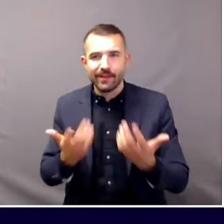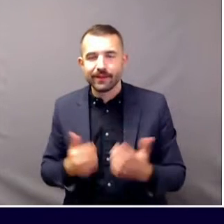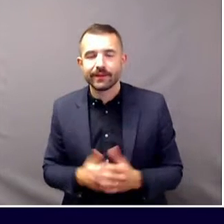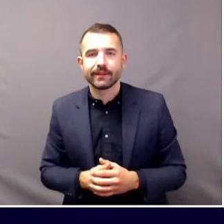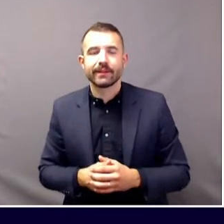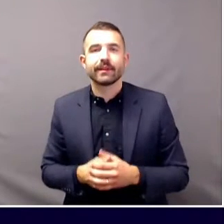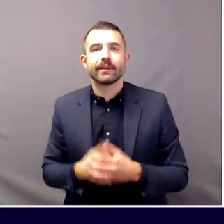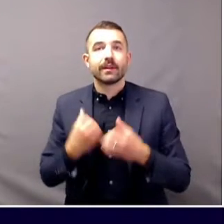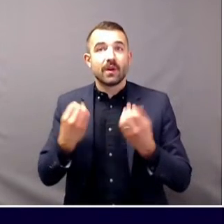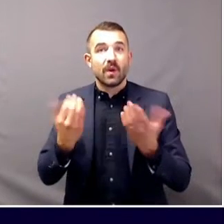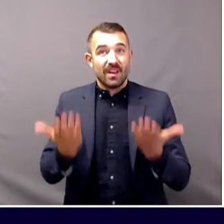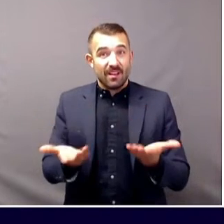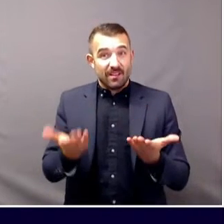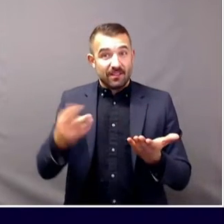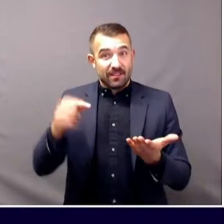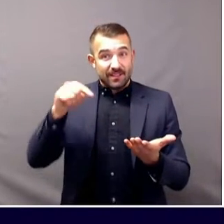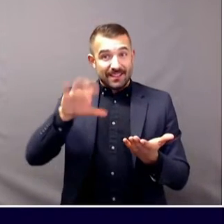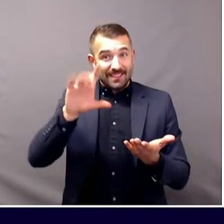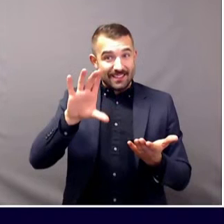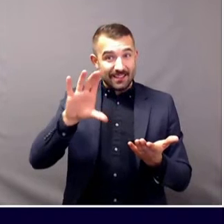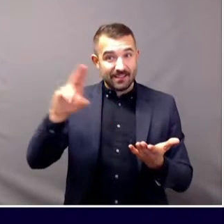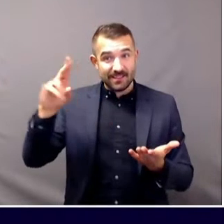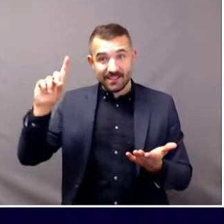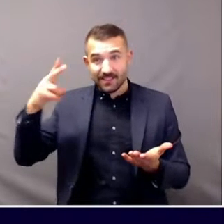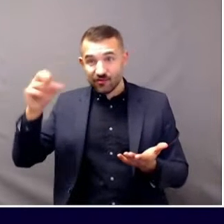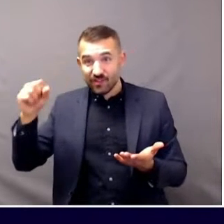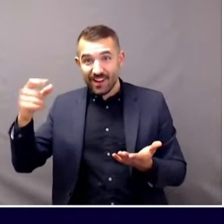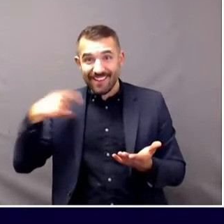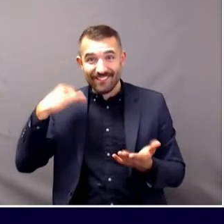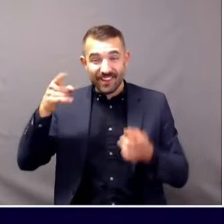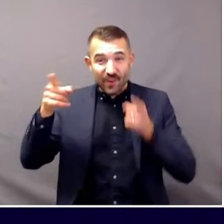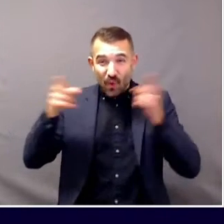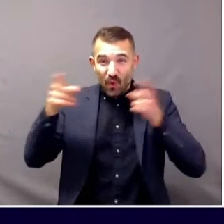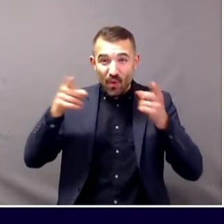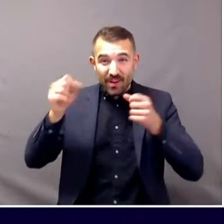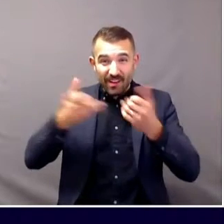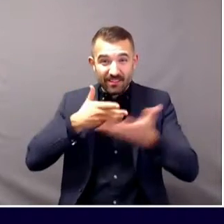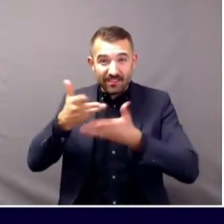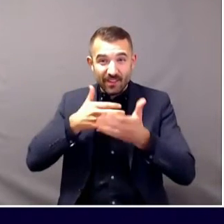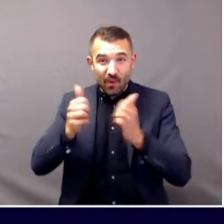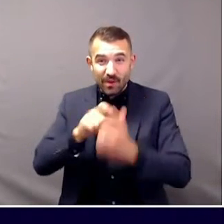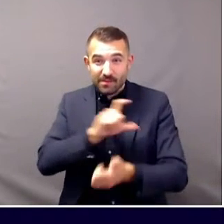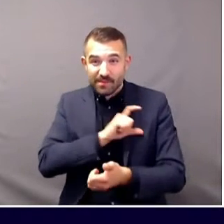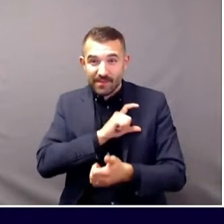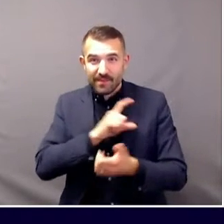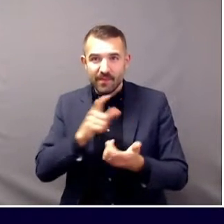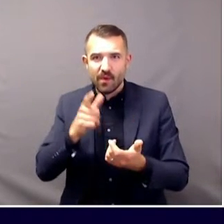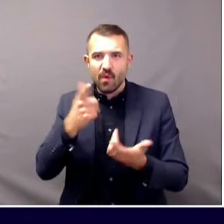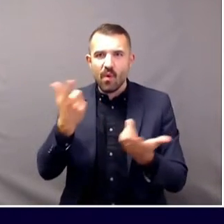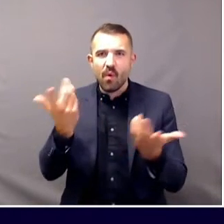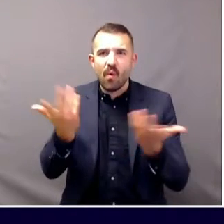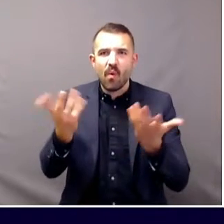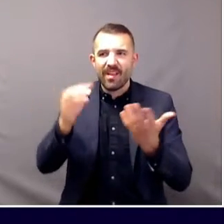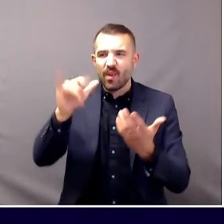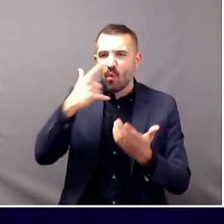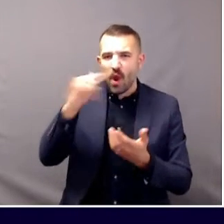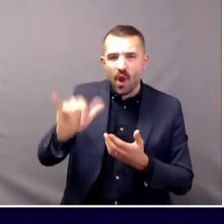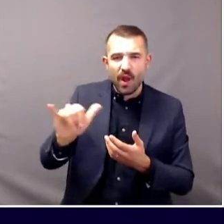like? And if someone sees someone not complying, a business not complying, what should they do?